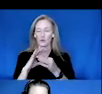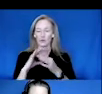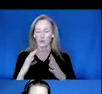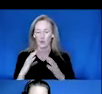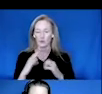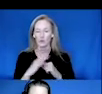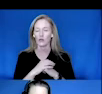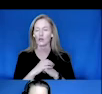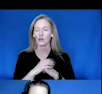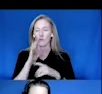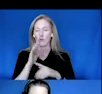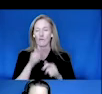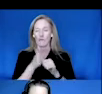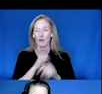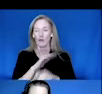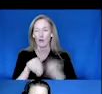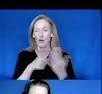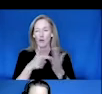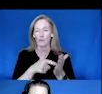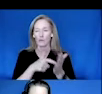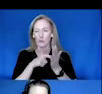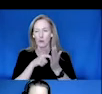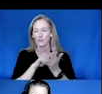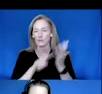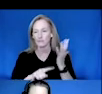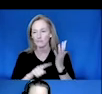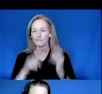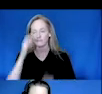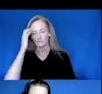requirements. Next.